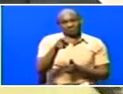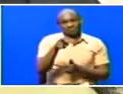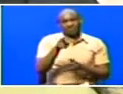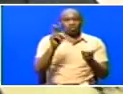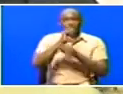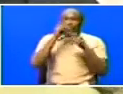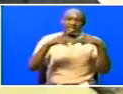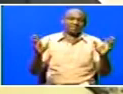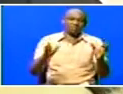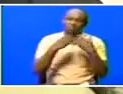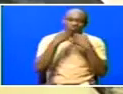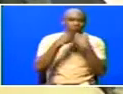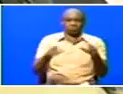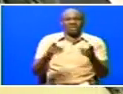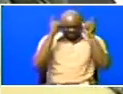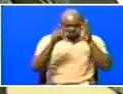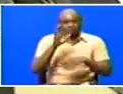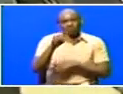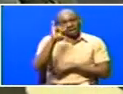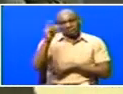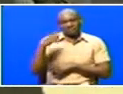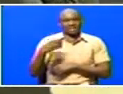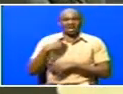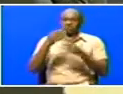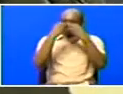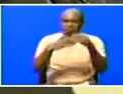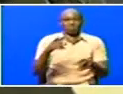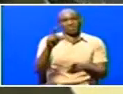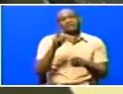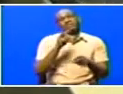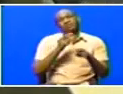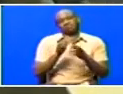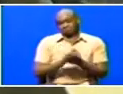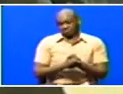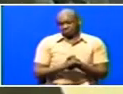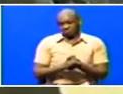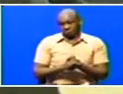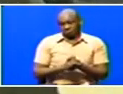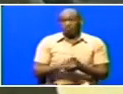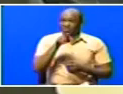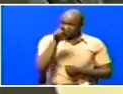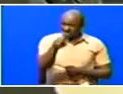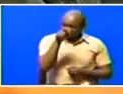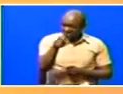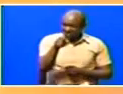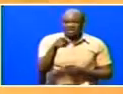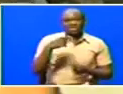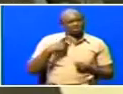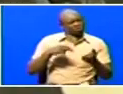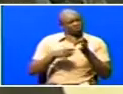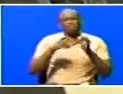useless by this decision that has been made today. I think this has been an entire